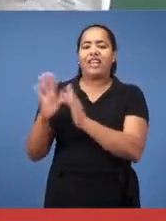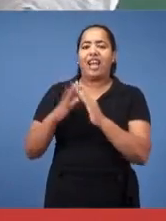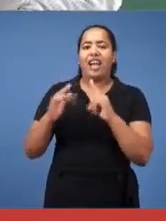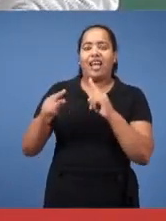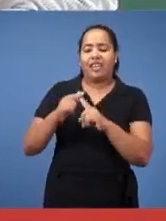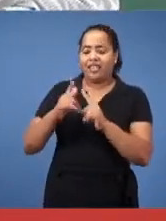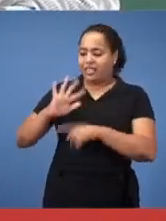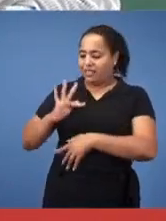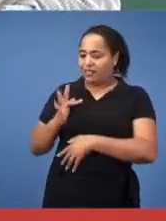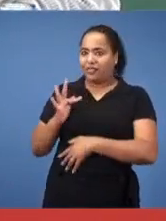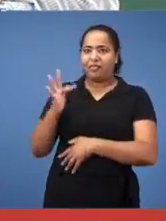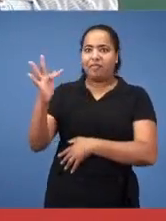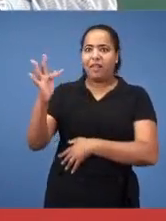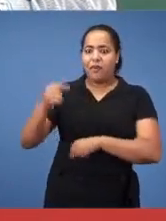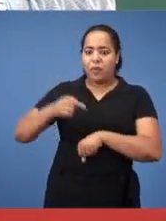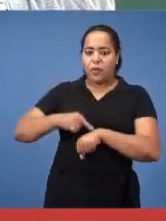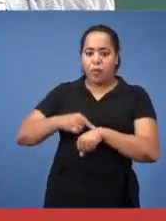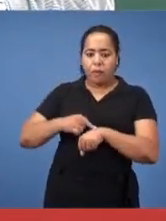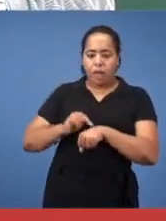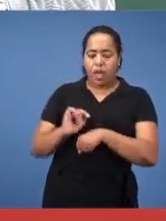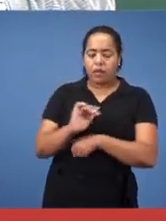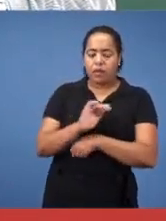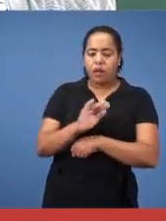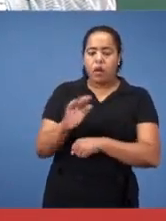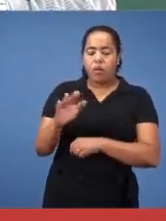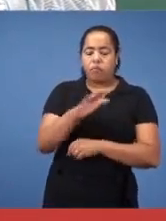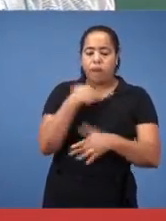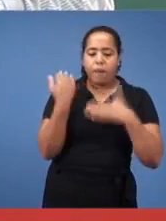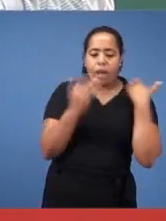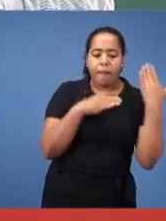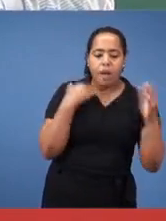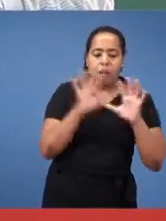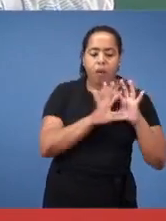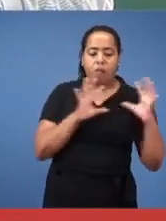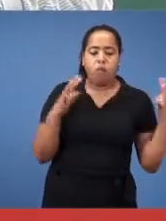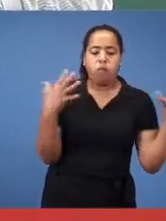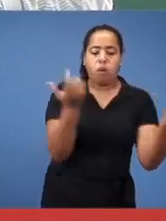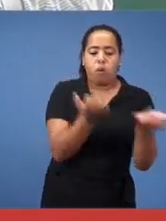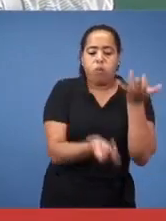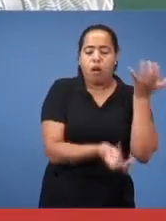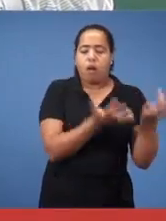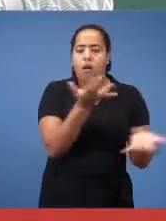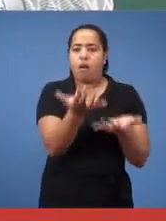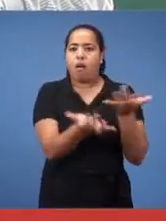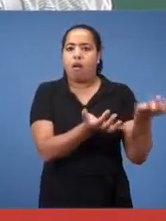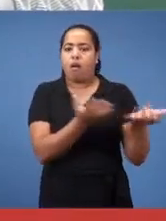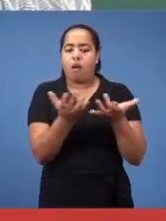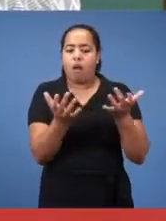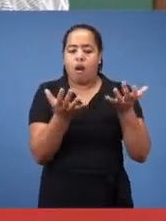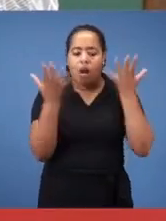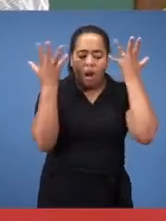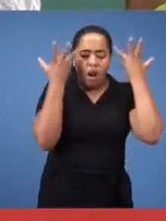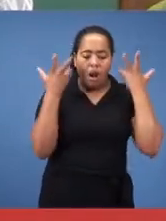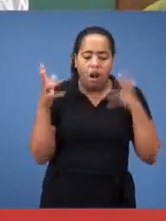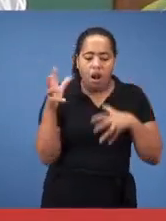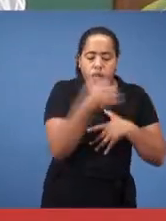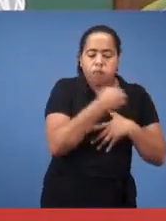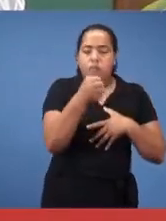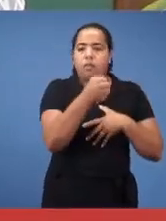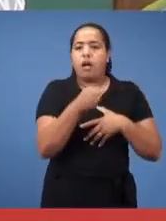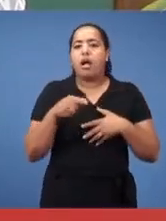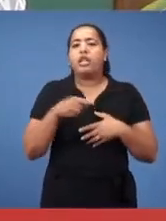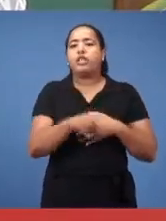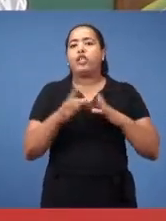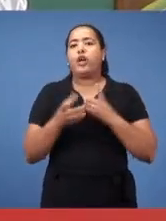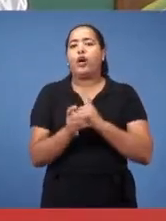is the church that lived the soon when the church died. And the crosses and the bonfires. They